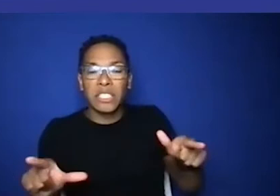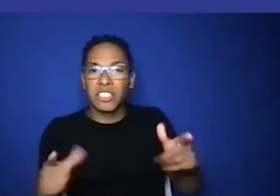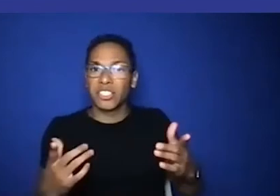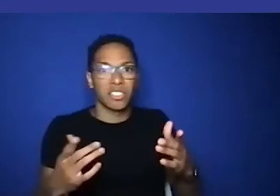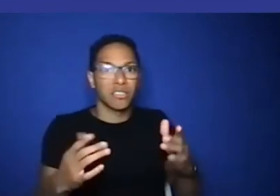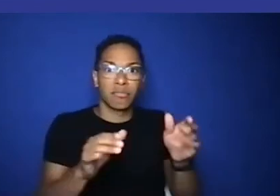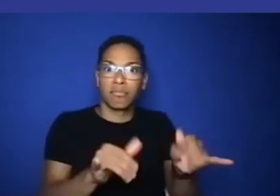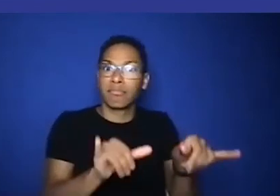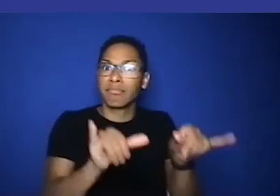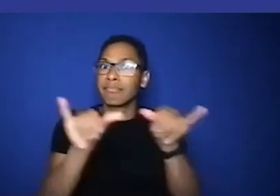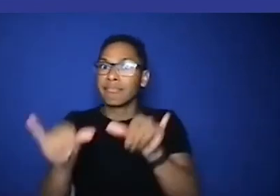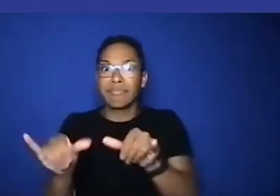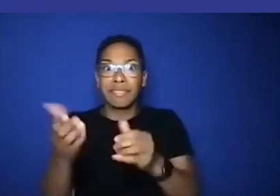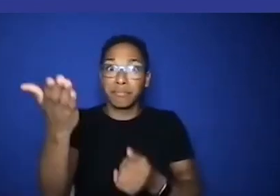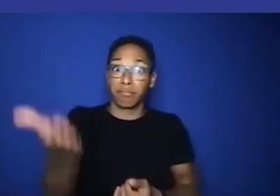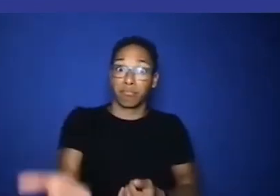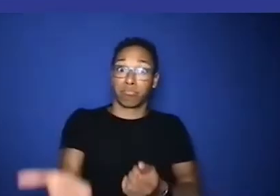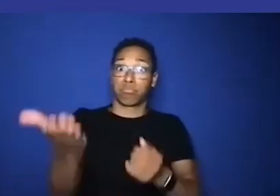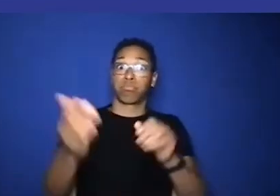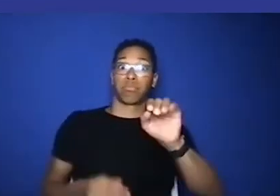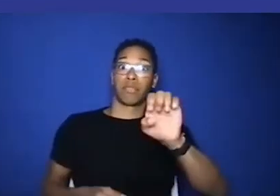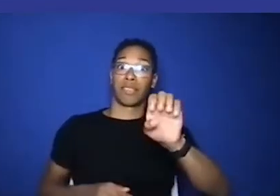how